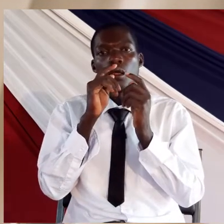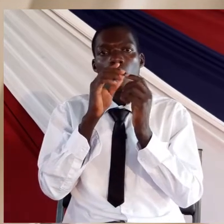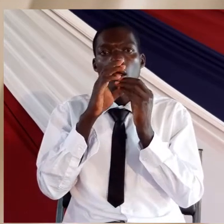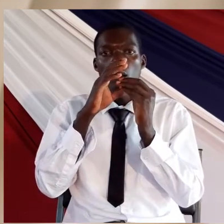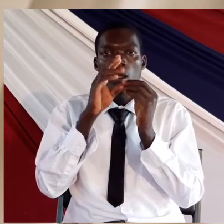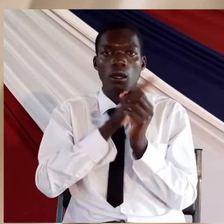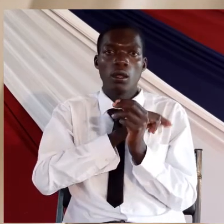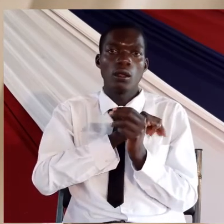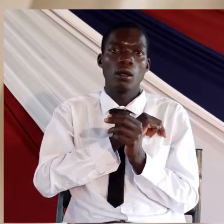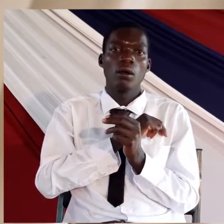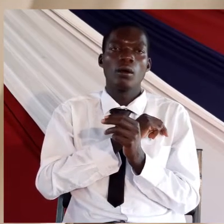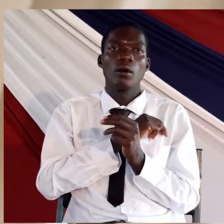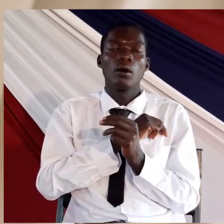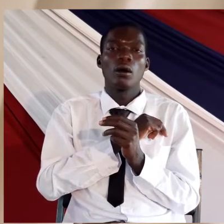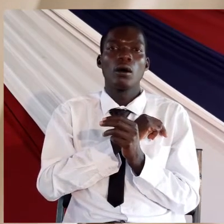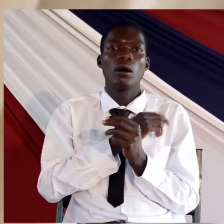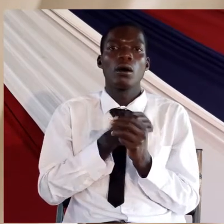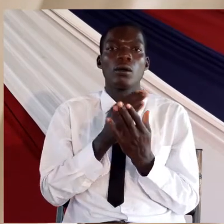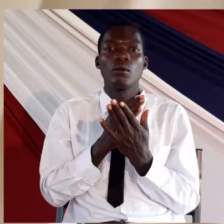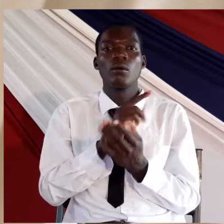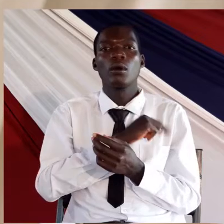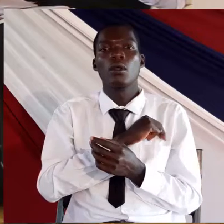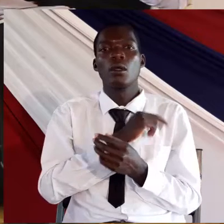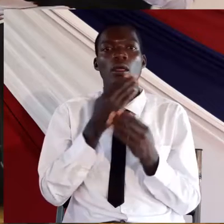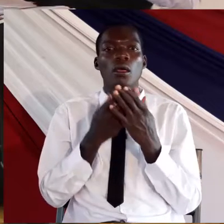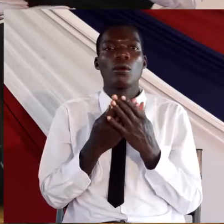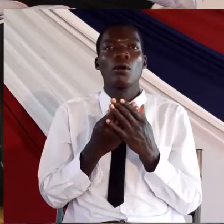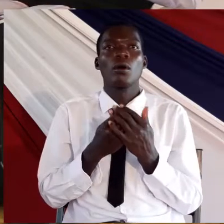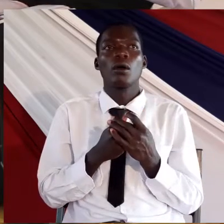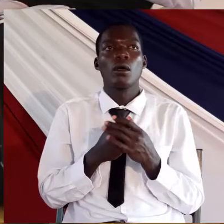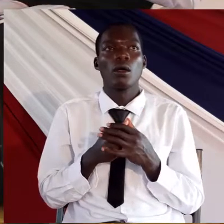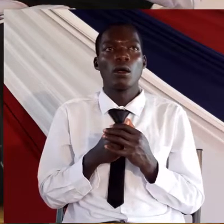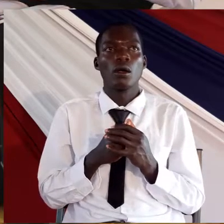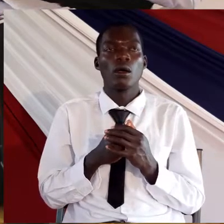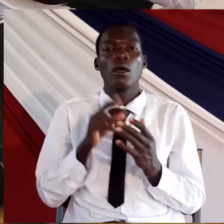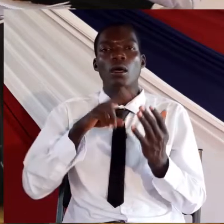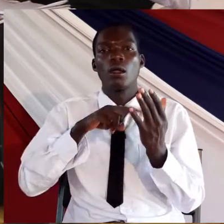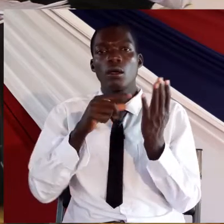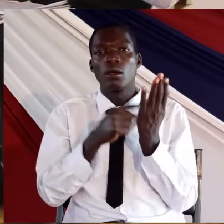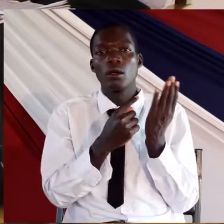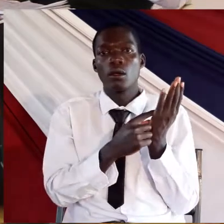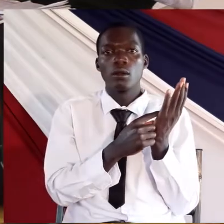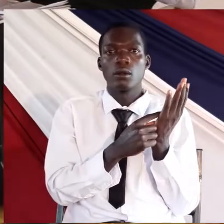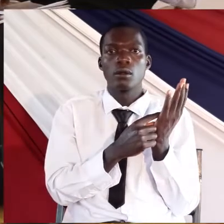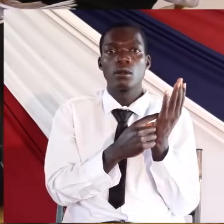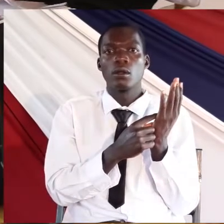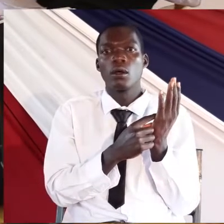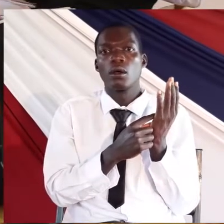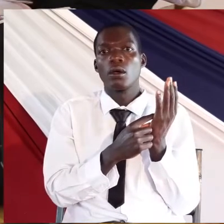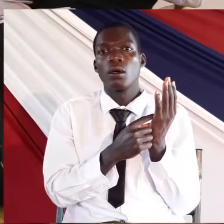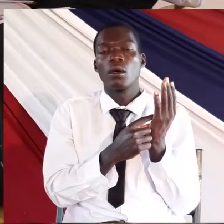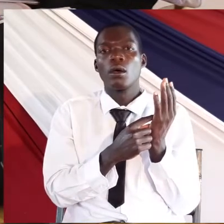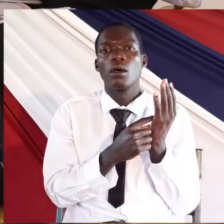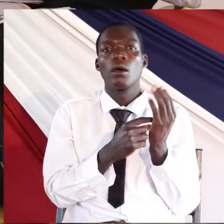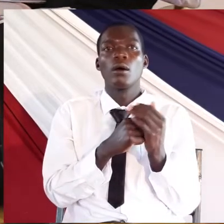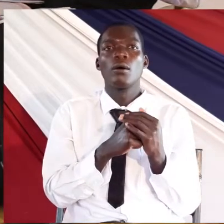Controls nature. Amen. Thank you. Thank you, Elder. Reading Genesis 5 and 11,